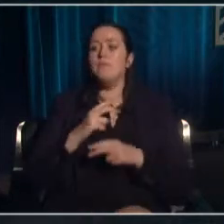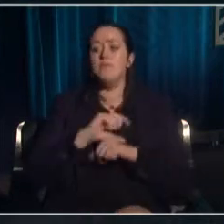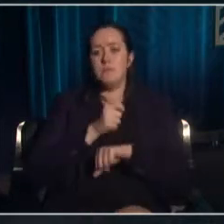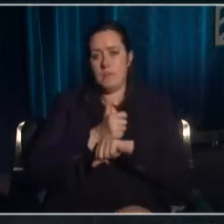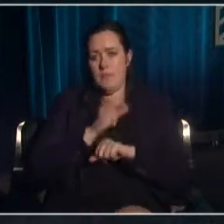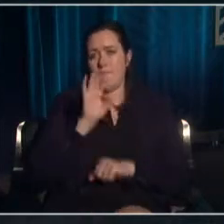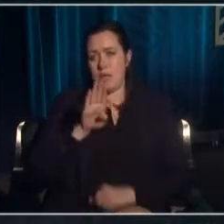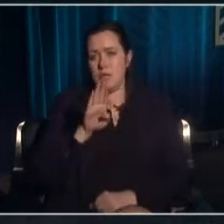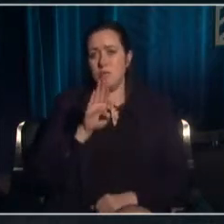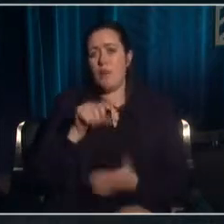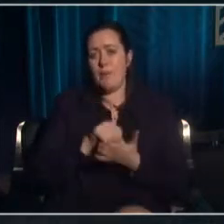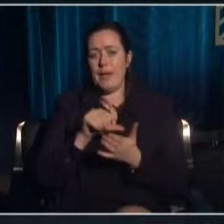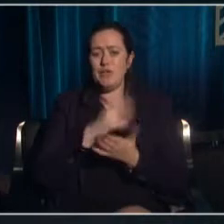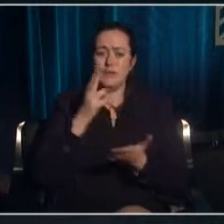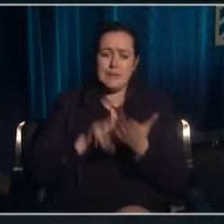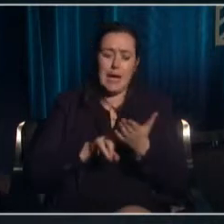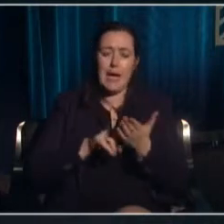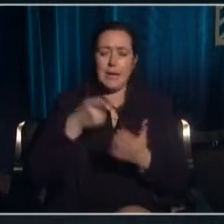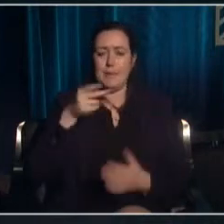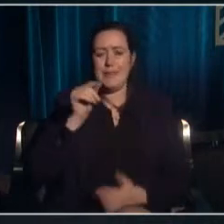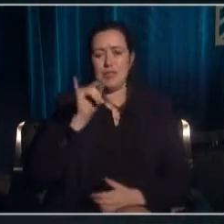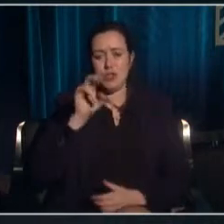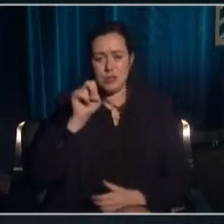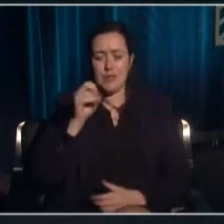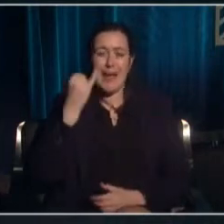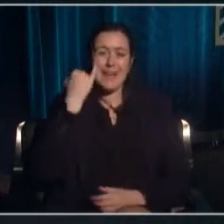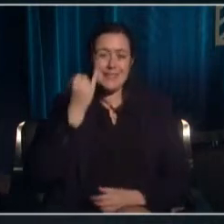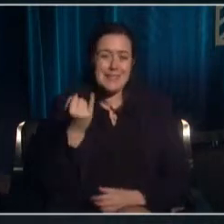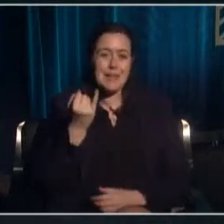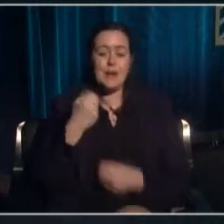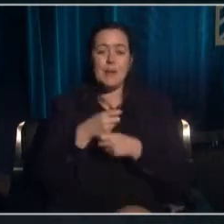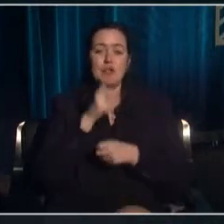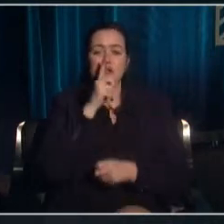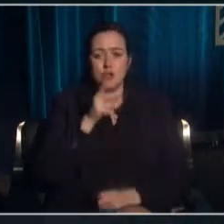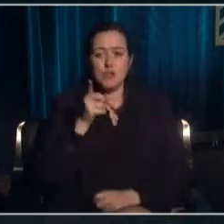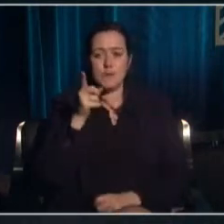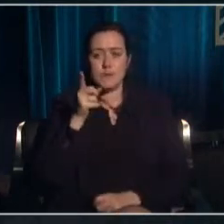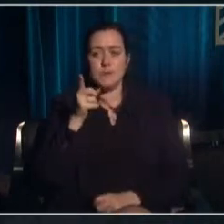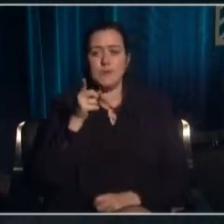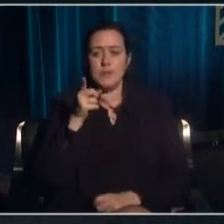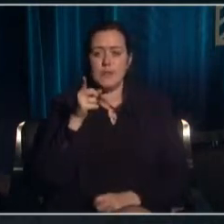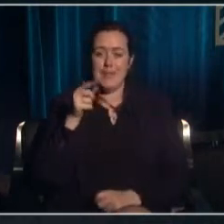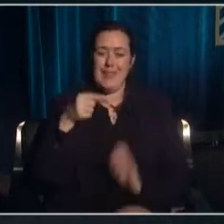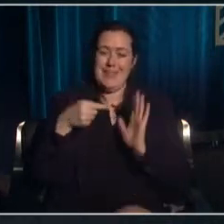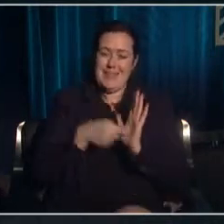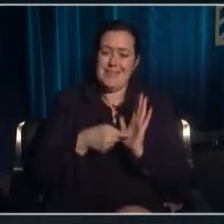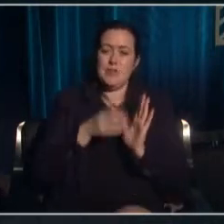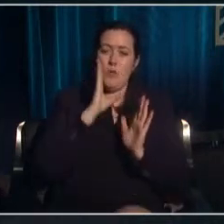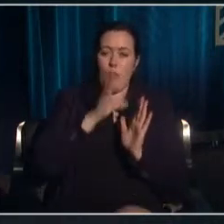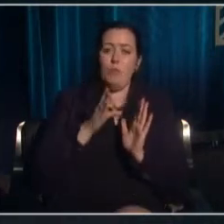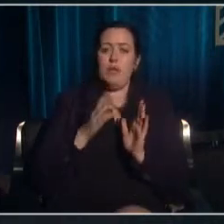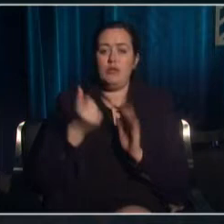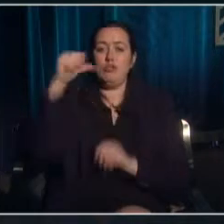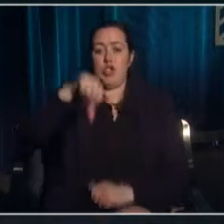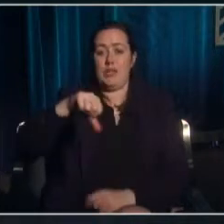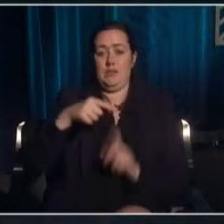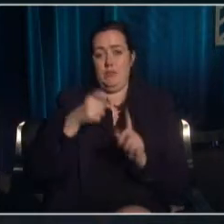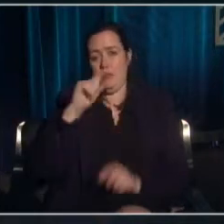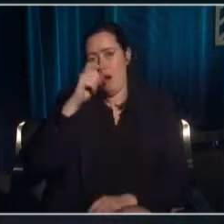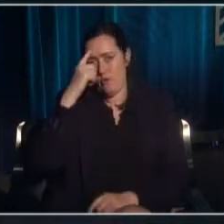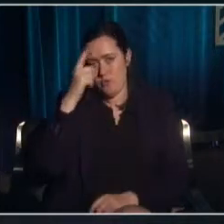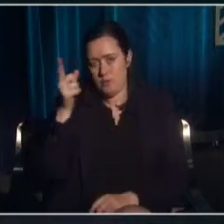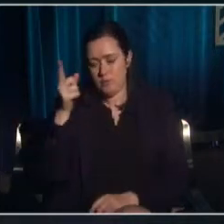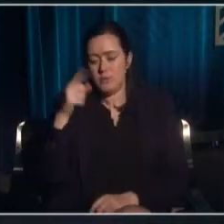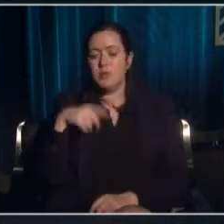also signed a petition. And basically, the idea was to make sure this is getting rejected by the government. And mostly we targeted the